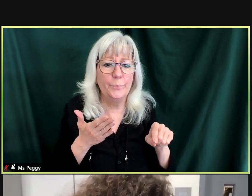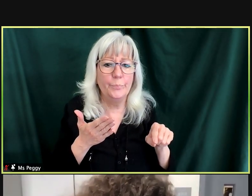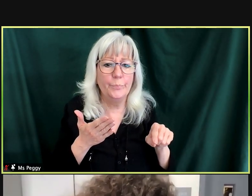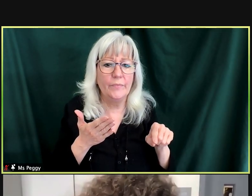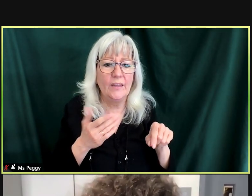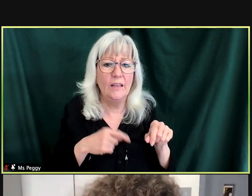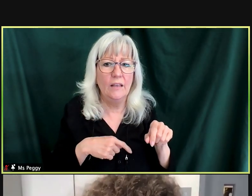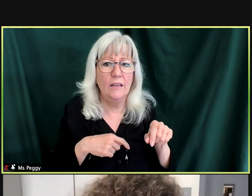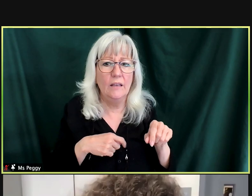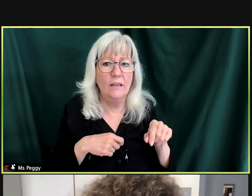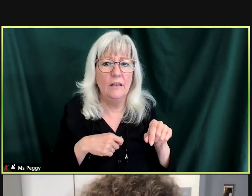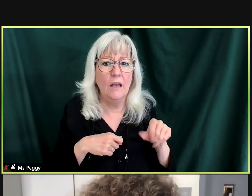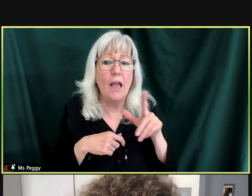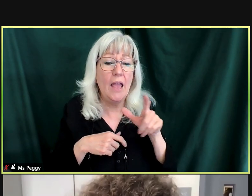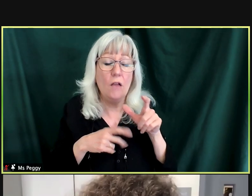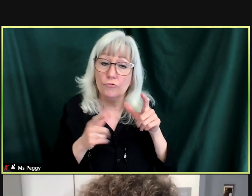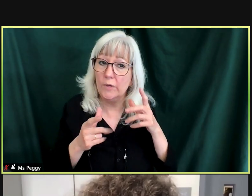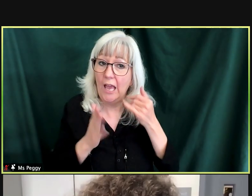drew.